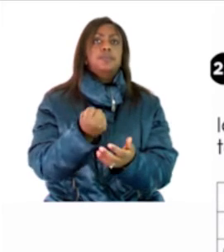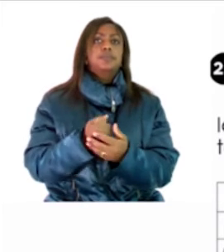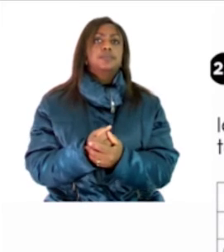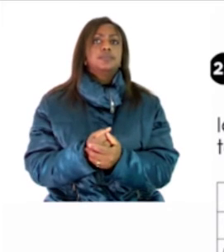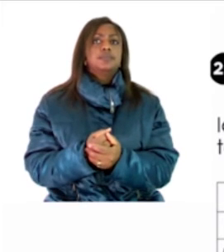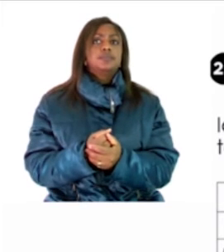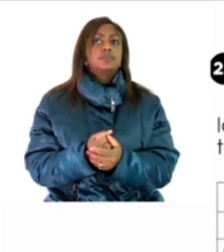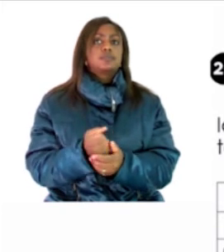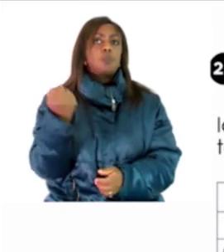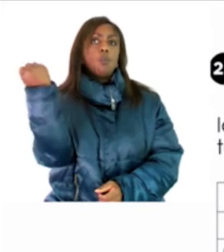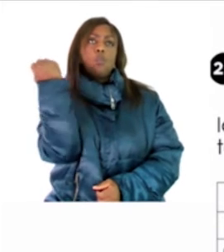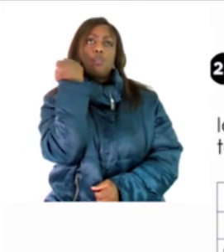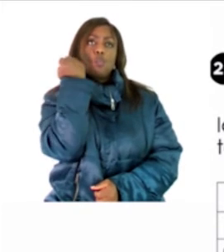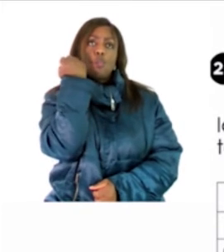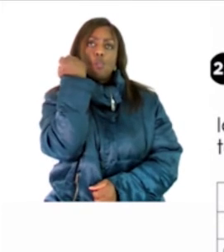Drugs.